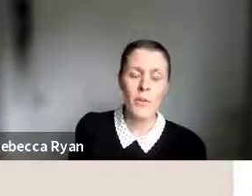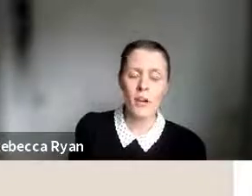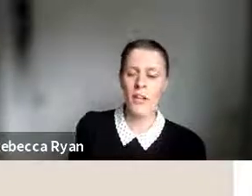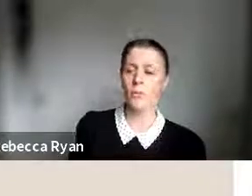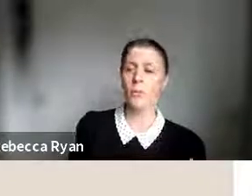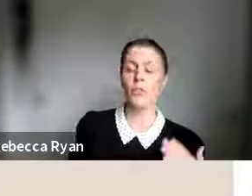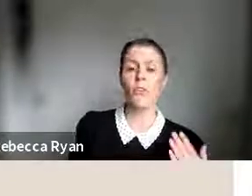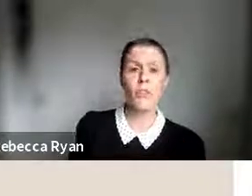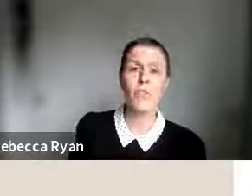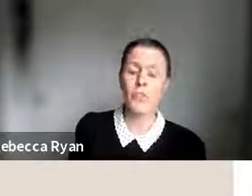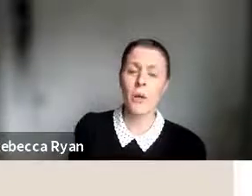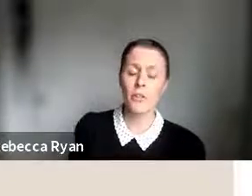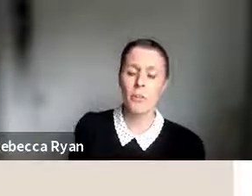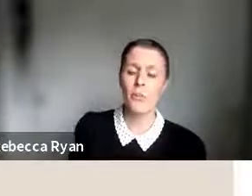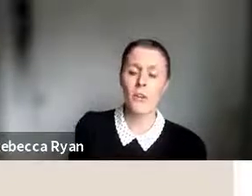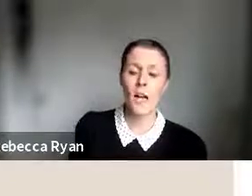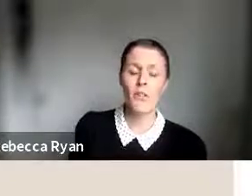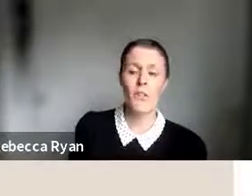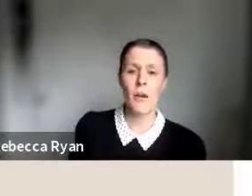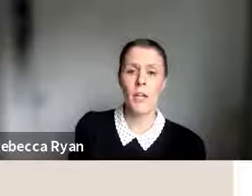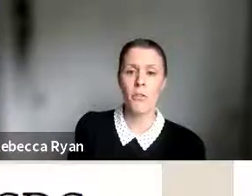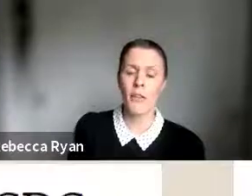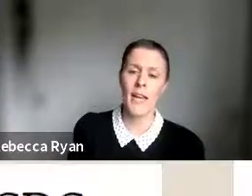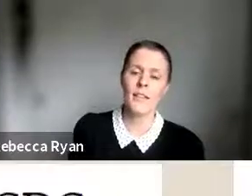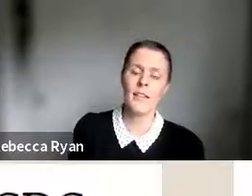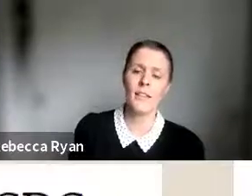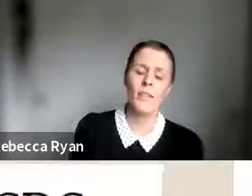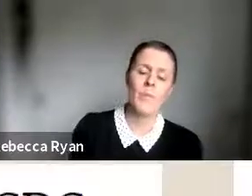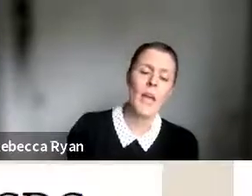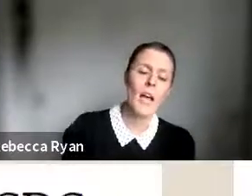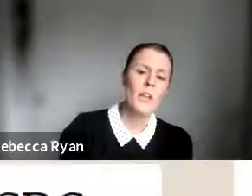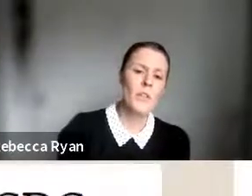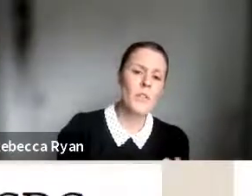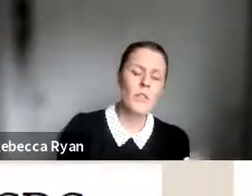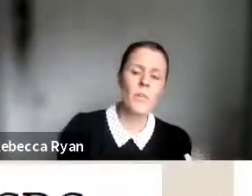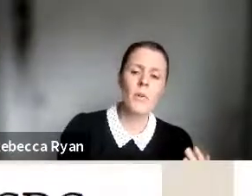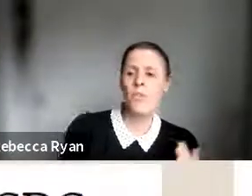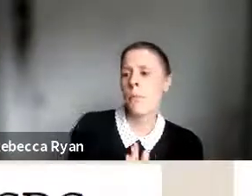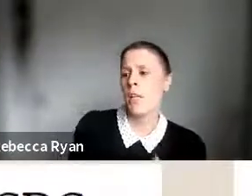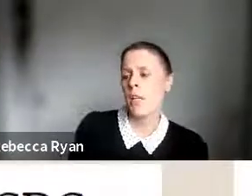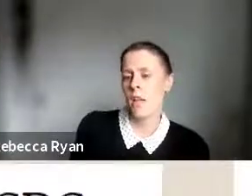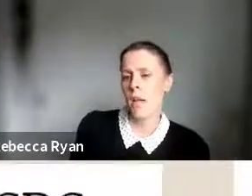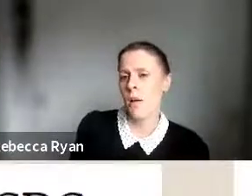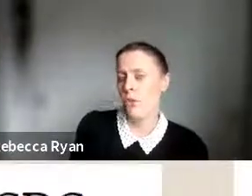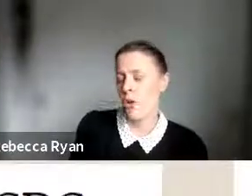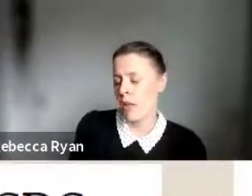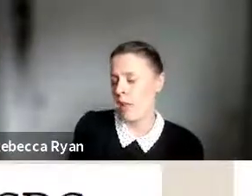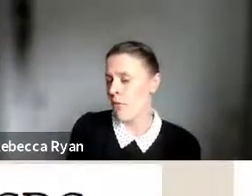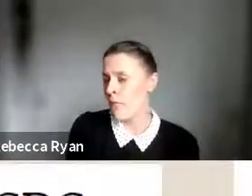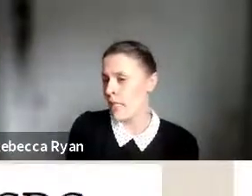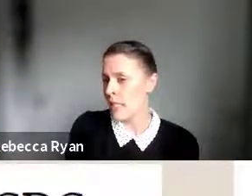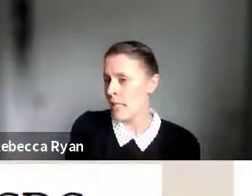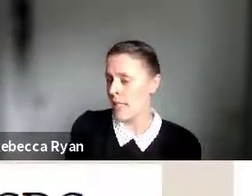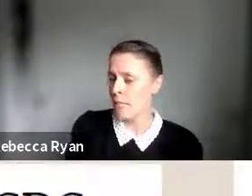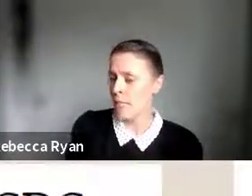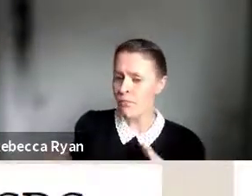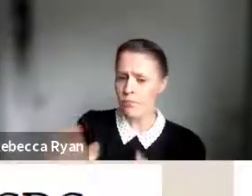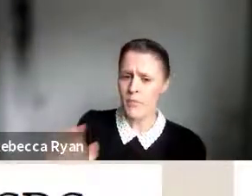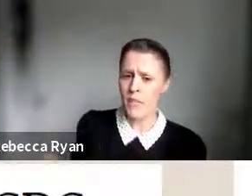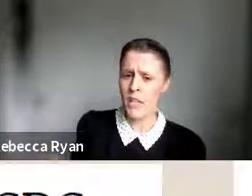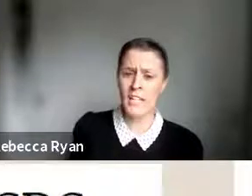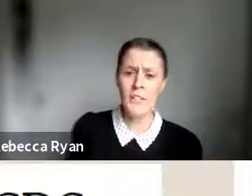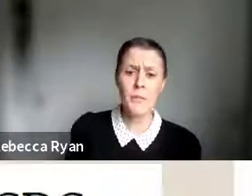prevent the variants, which are really responsible for a lot of the breakthrough cases. So this is the most updated chart that I got from